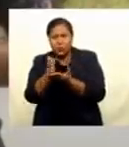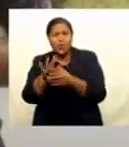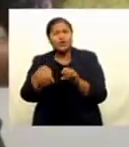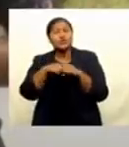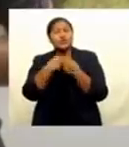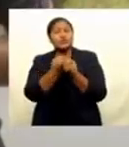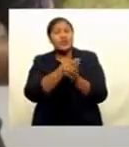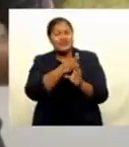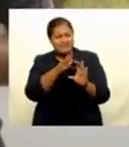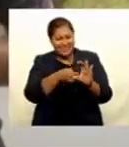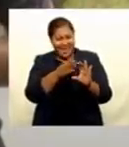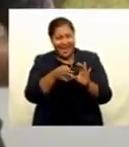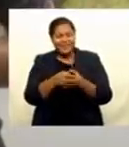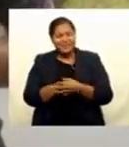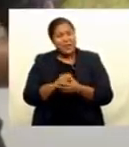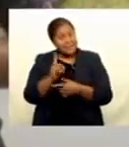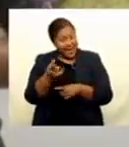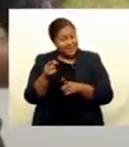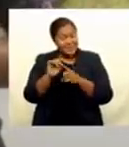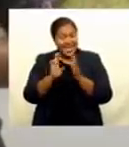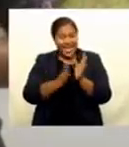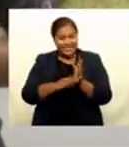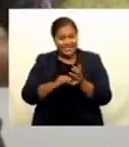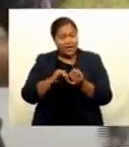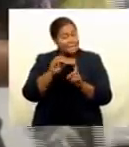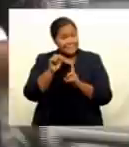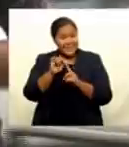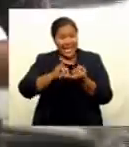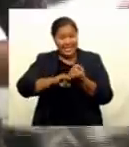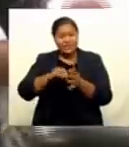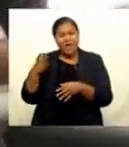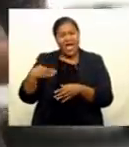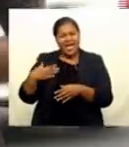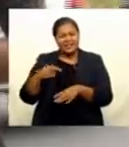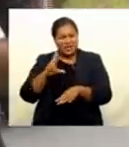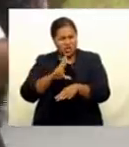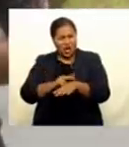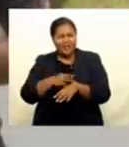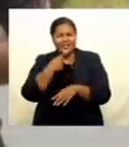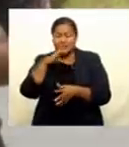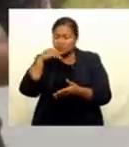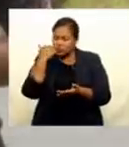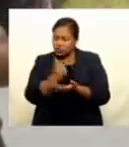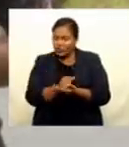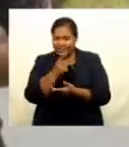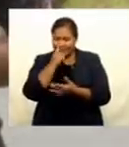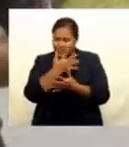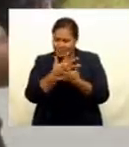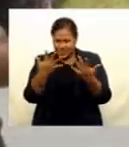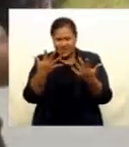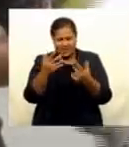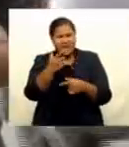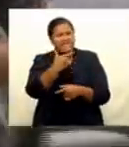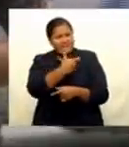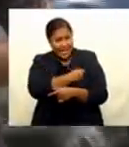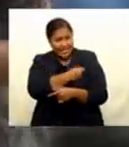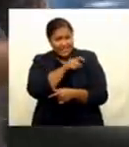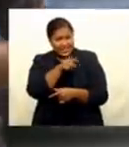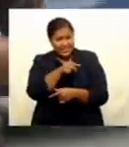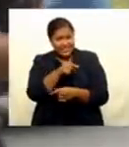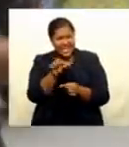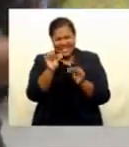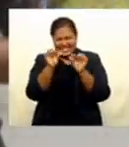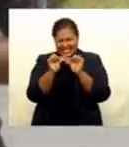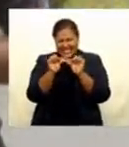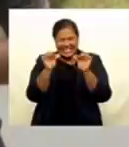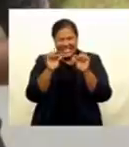social media. However, the Permanent Secretary for Health, Dr. James Fong, has reassured the public that the vaccine dose and the needle are both